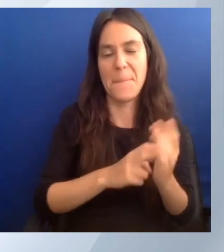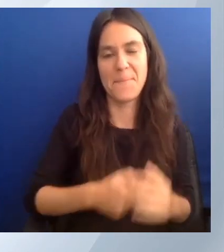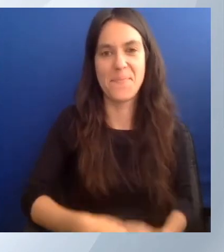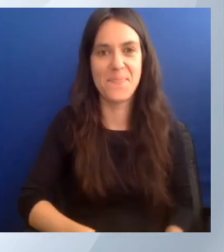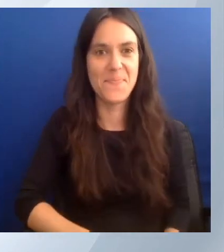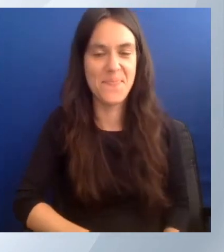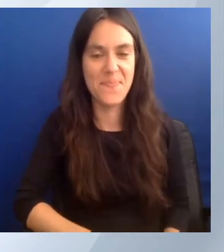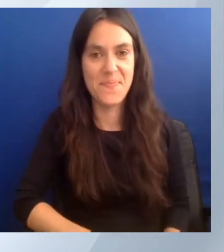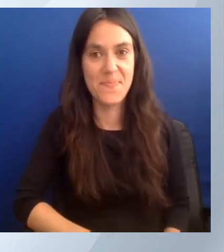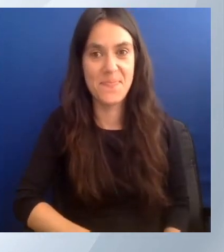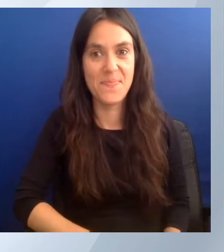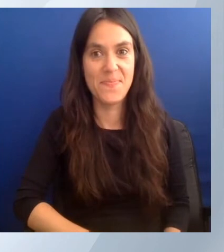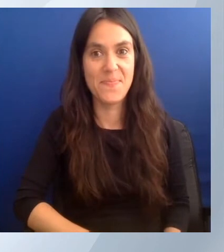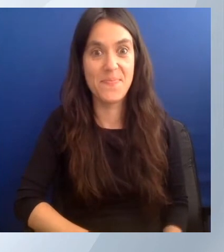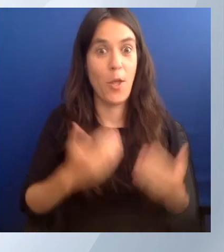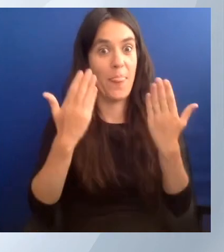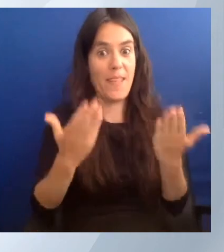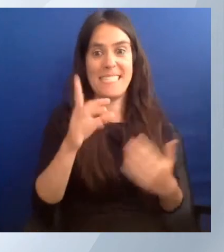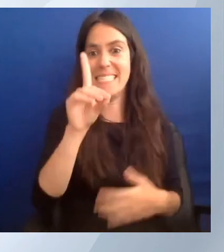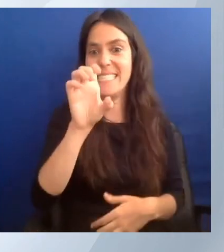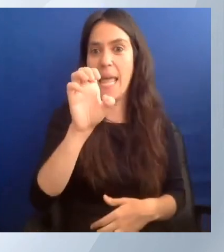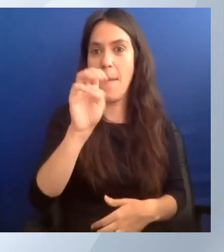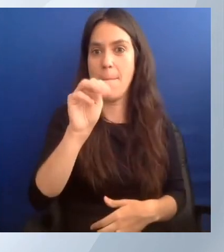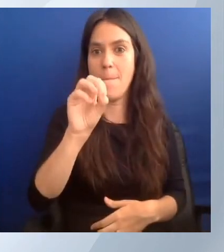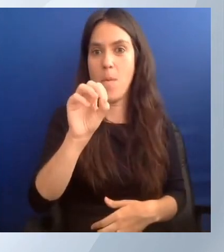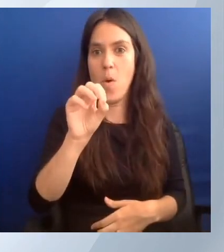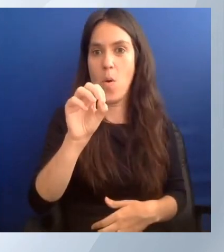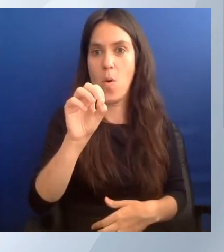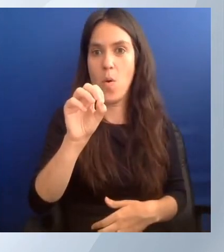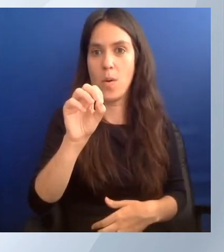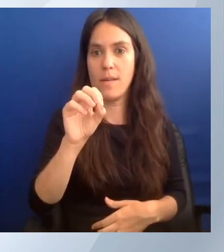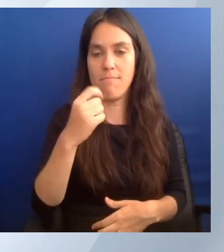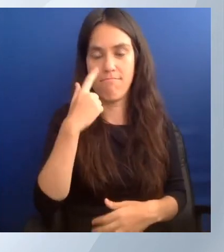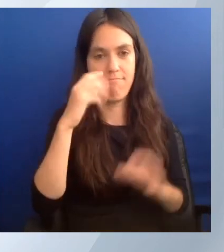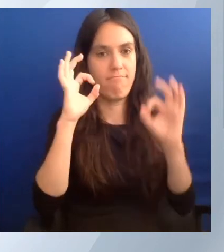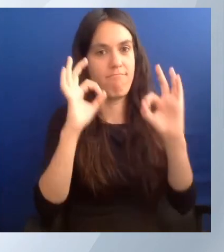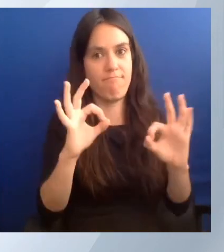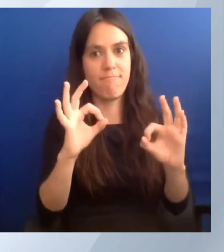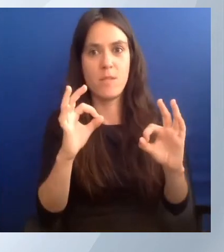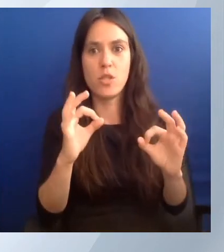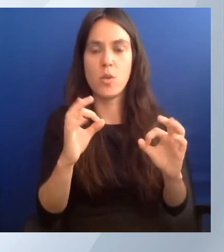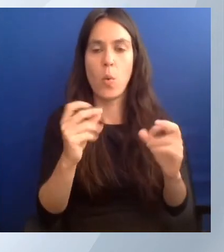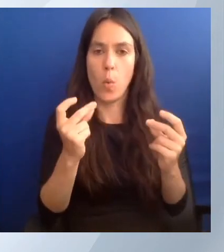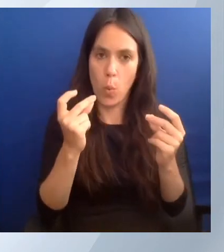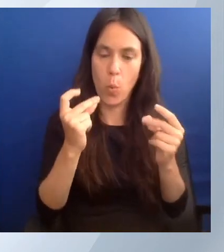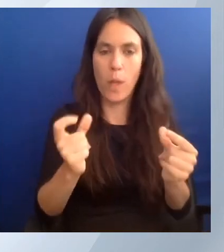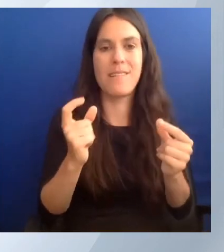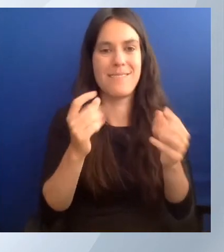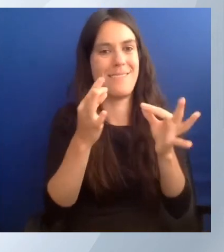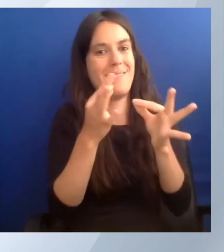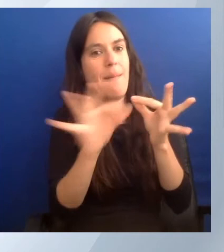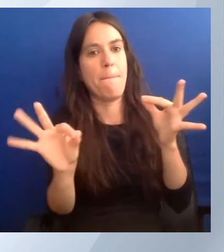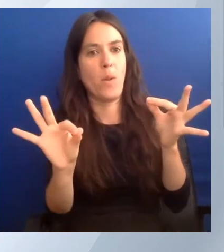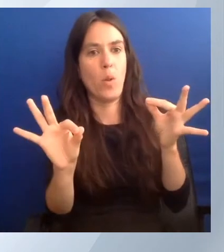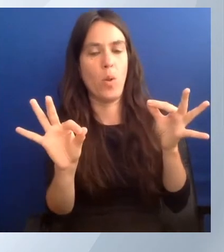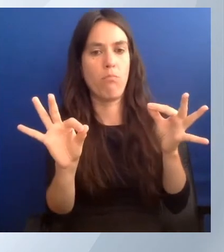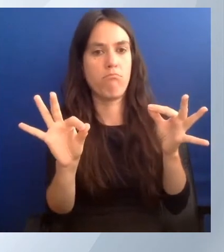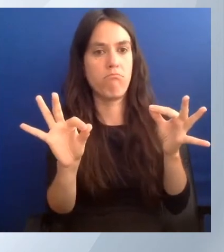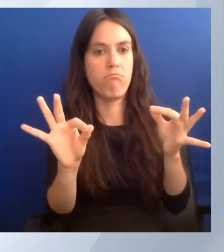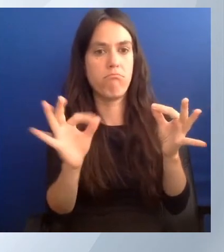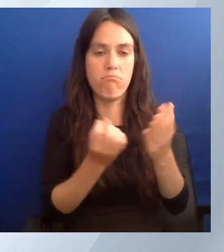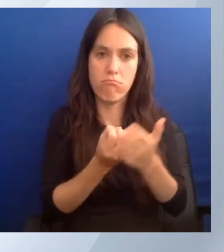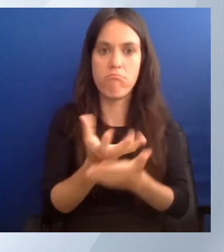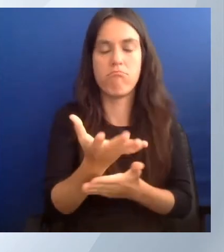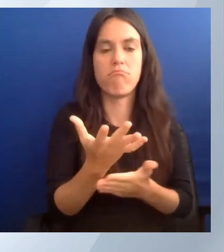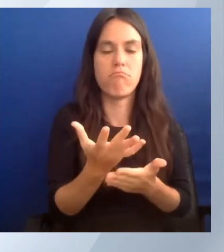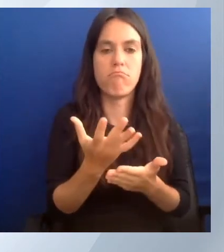So that's it for the demo. That's basically what we need to do just to create a very quick, simple, disconnected way of getting